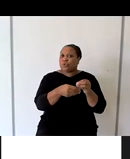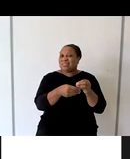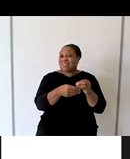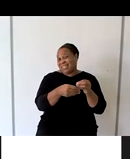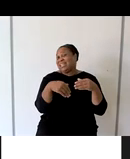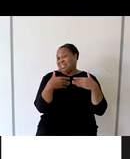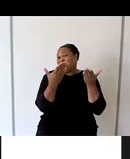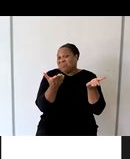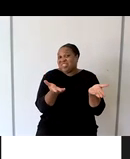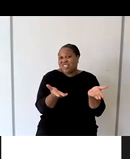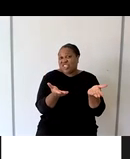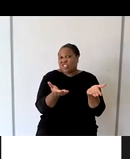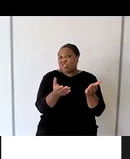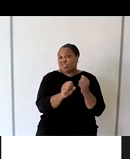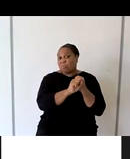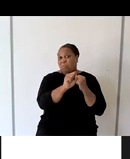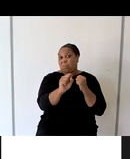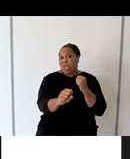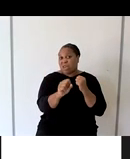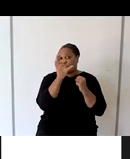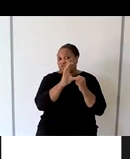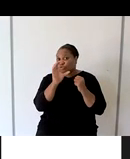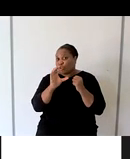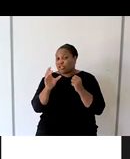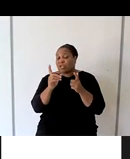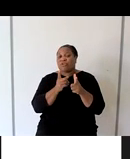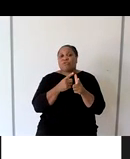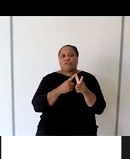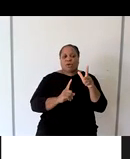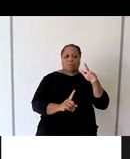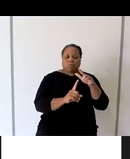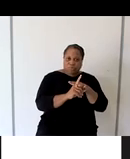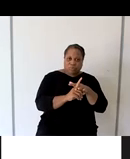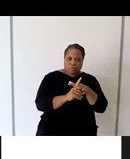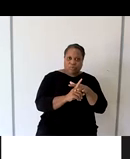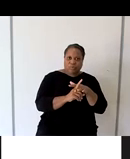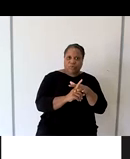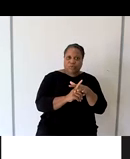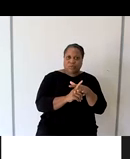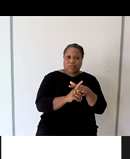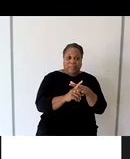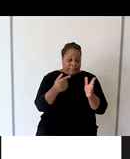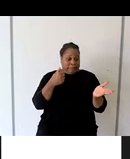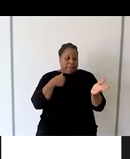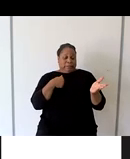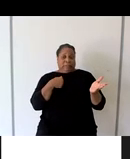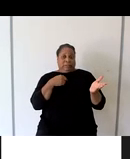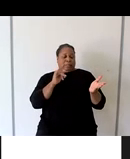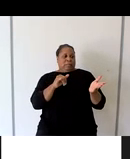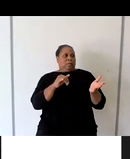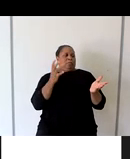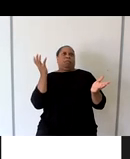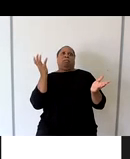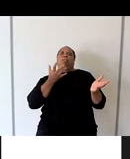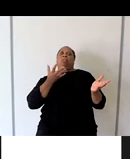suggestions on expanding your search, the first thing that came up was sad. Now, to me, that speaks absolute